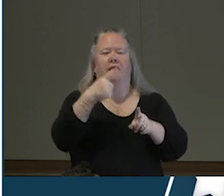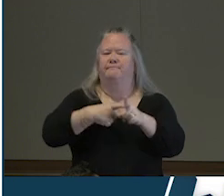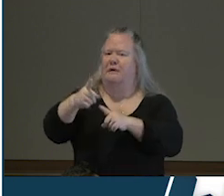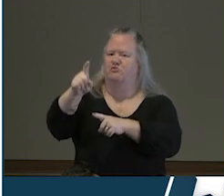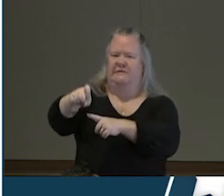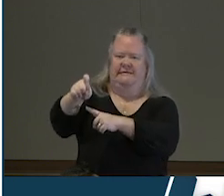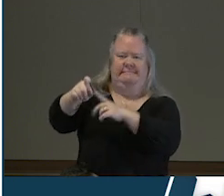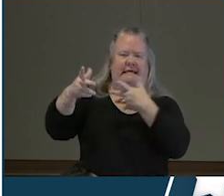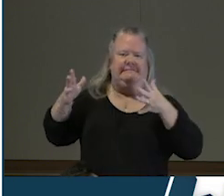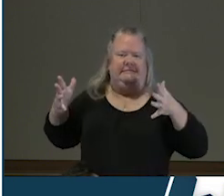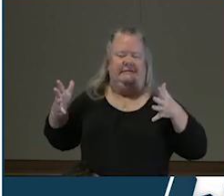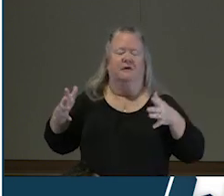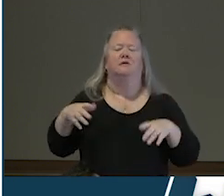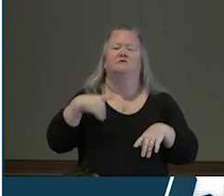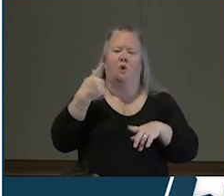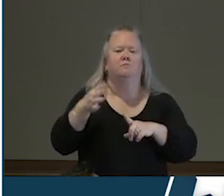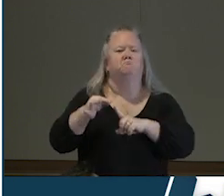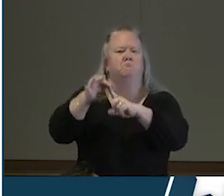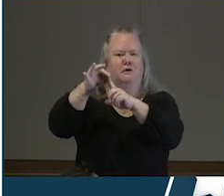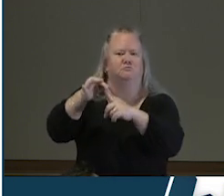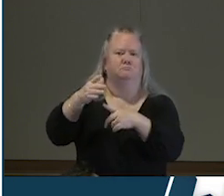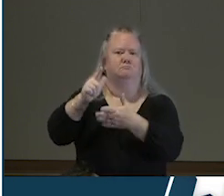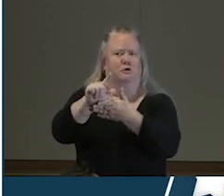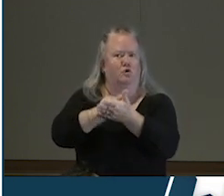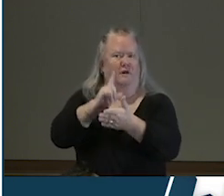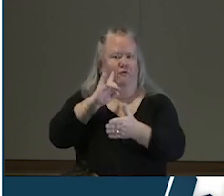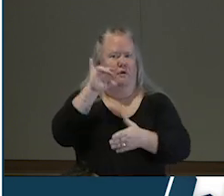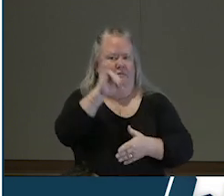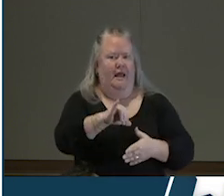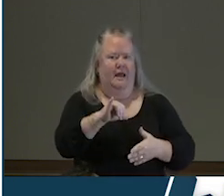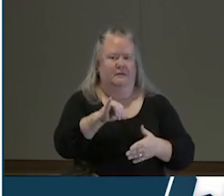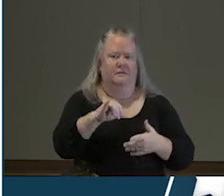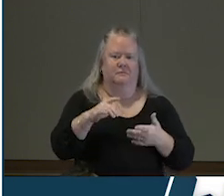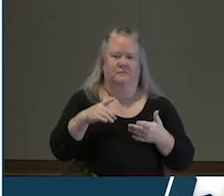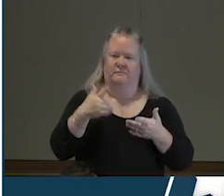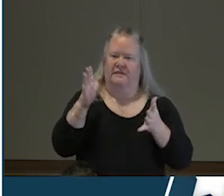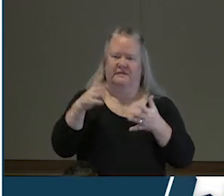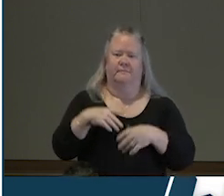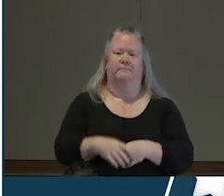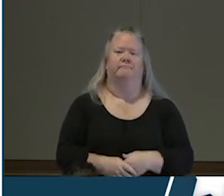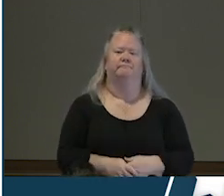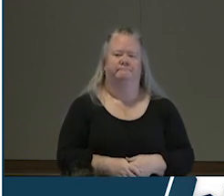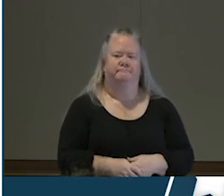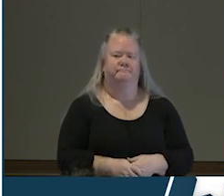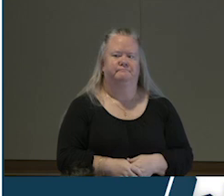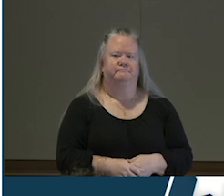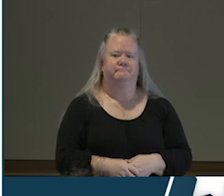needs. So there is specialized attorneys for that, so either guardianship or special needs.